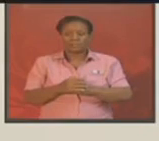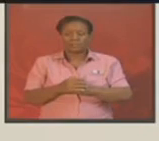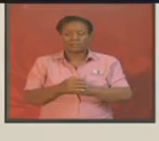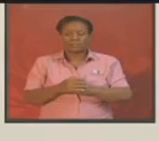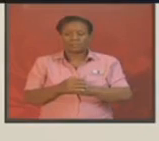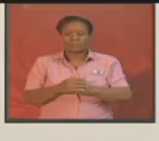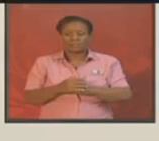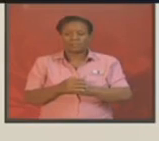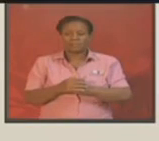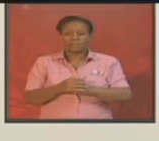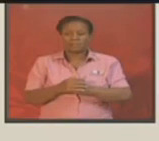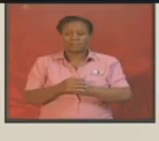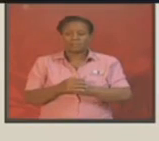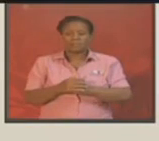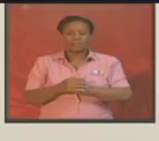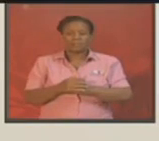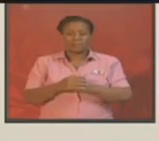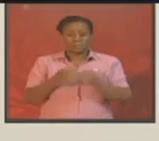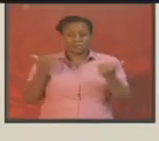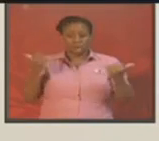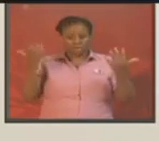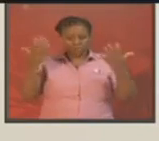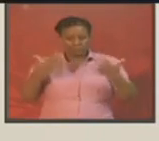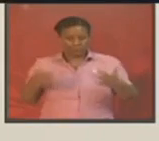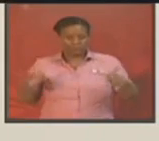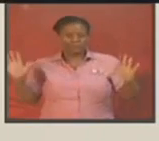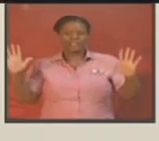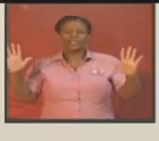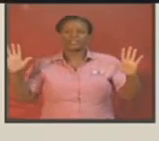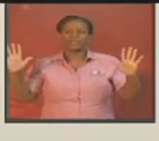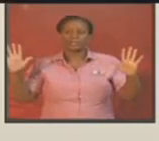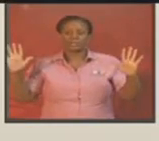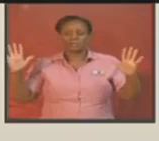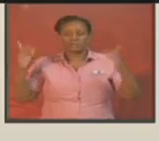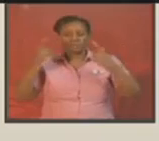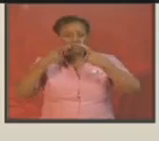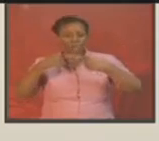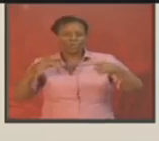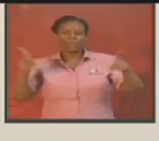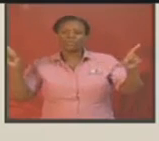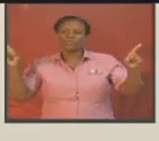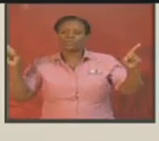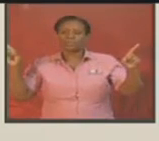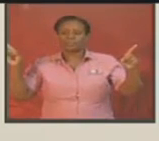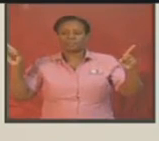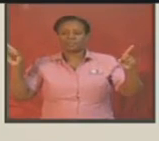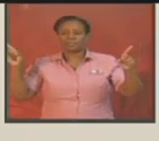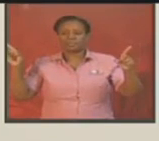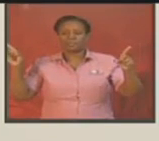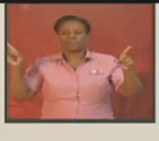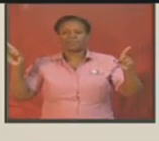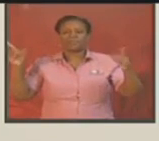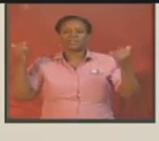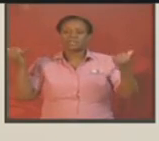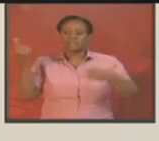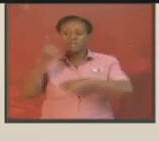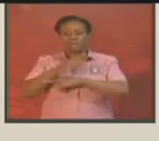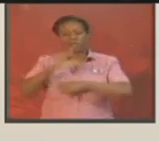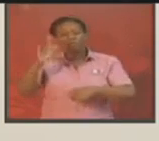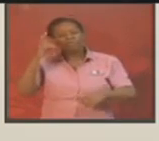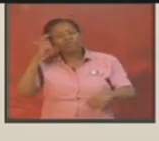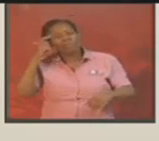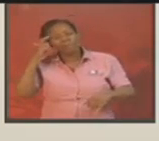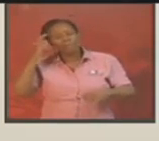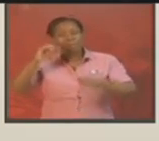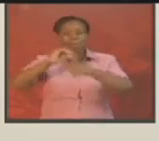We have come to the end of today's media conference. Today we were reminded that COVID-19 is still with us and we